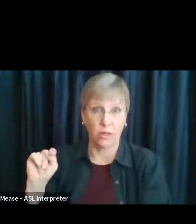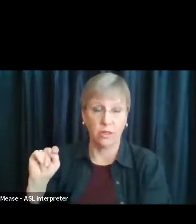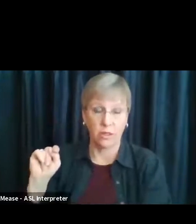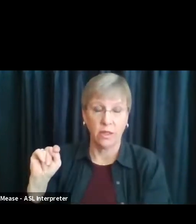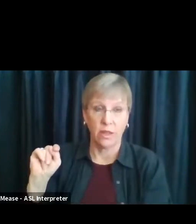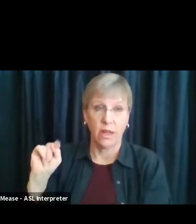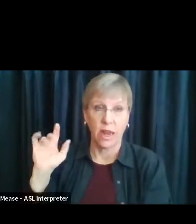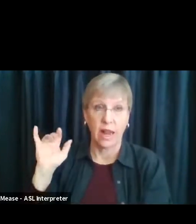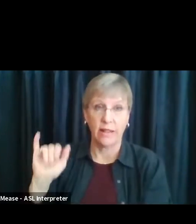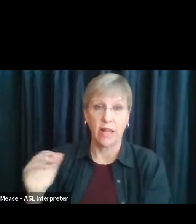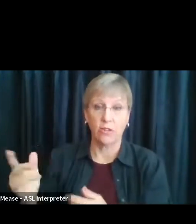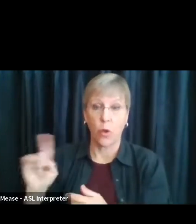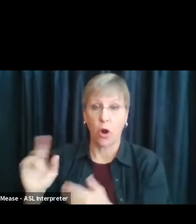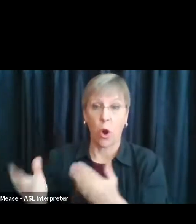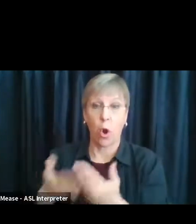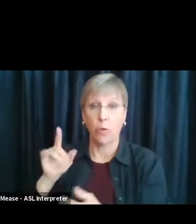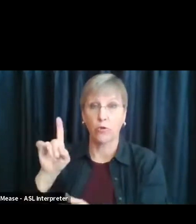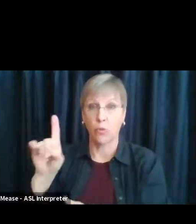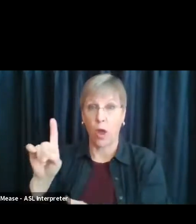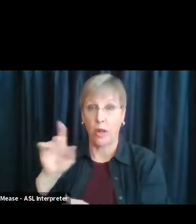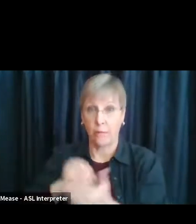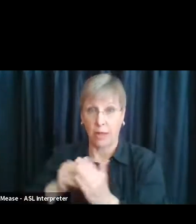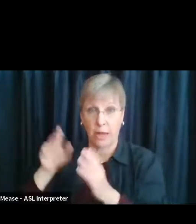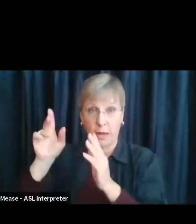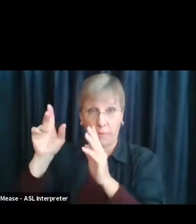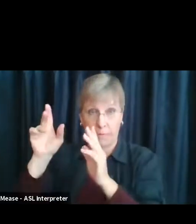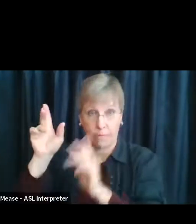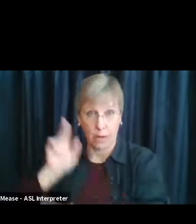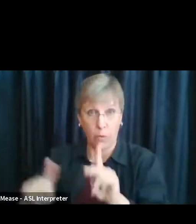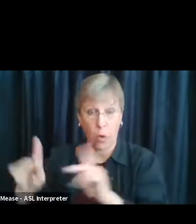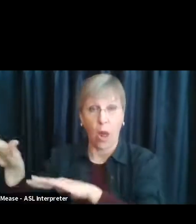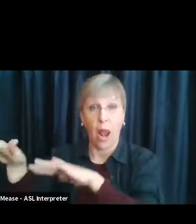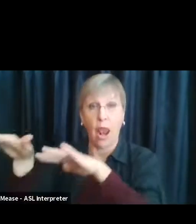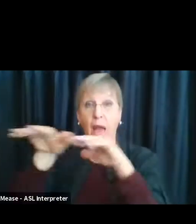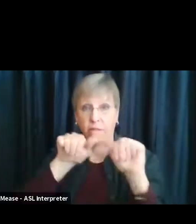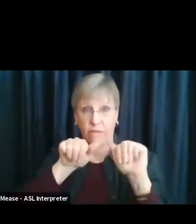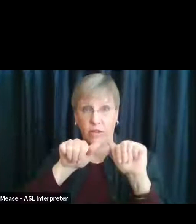port, where almost 1 million persons left from